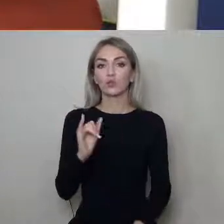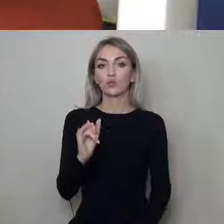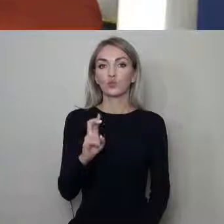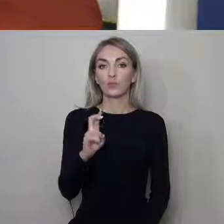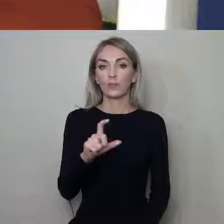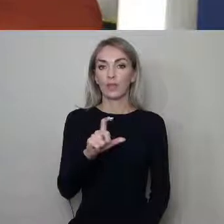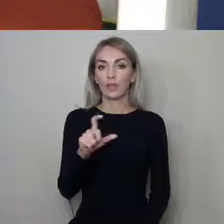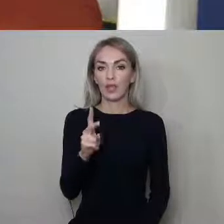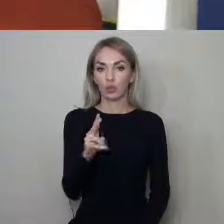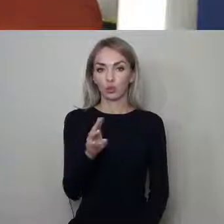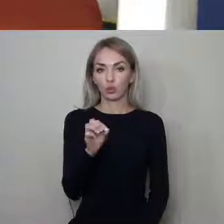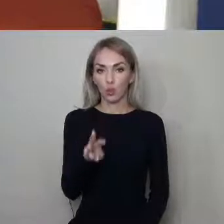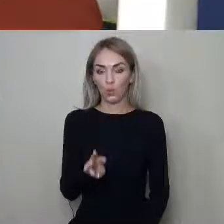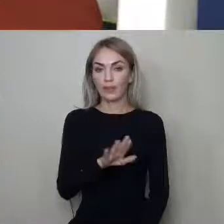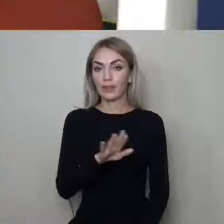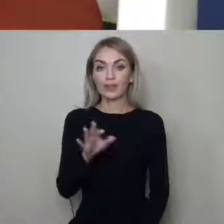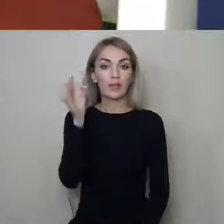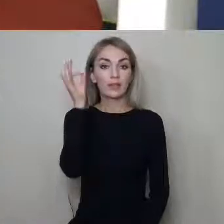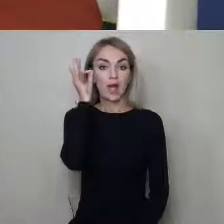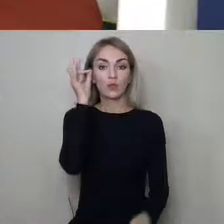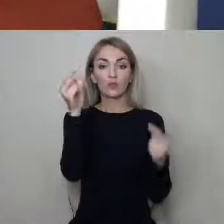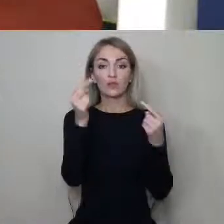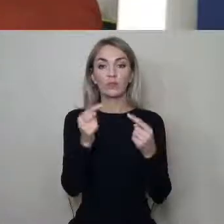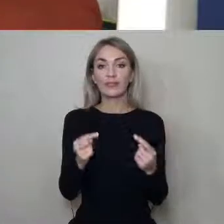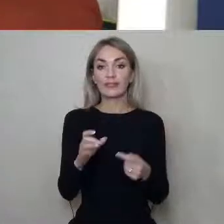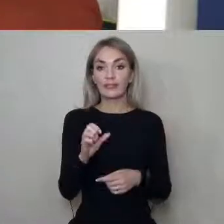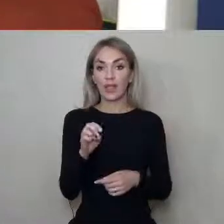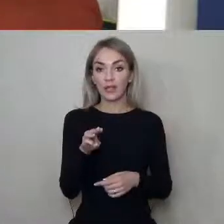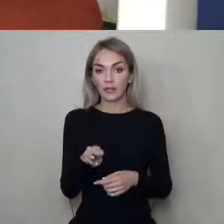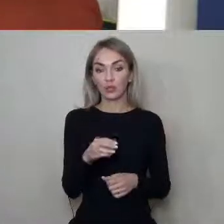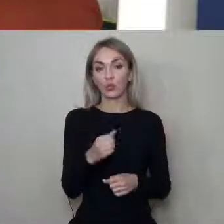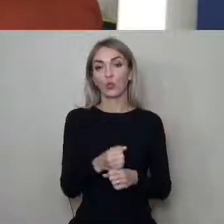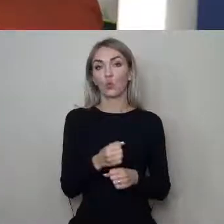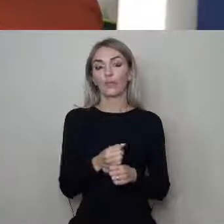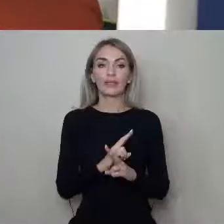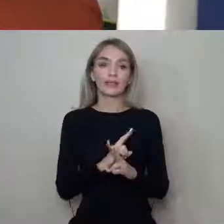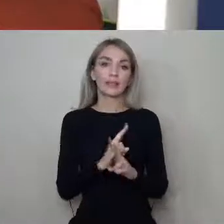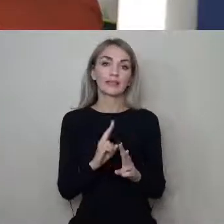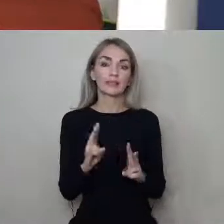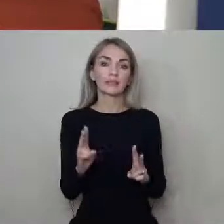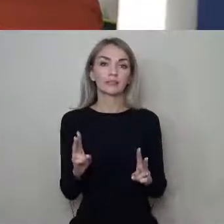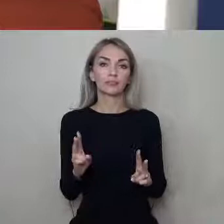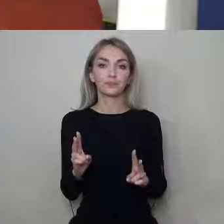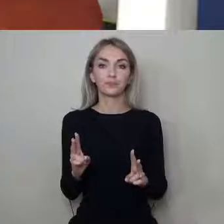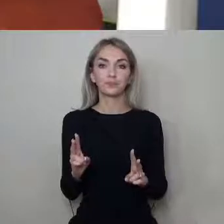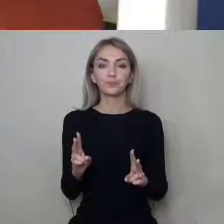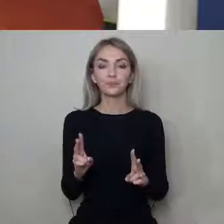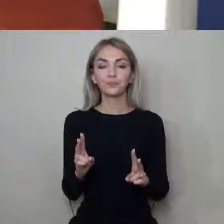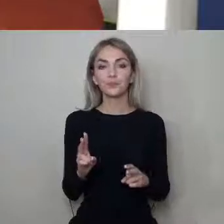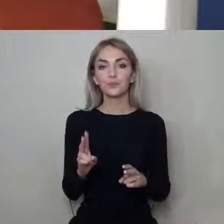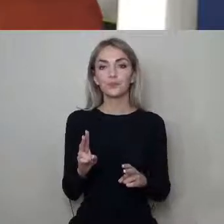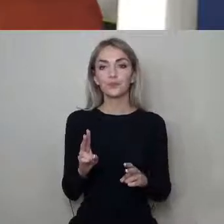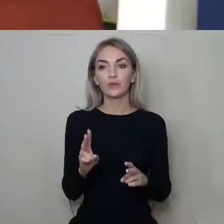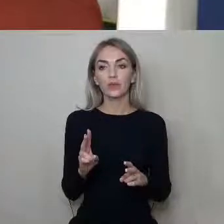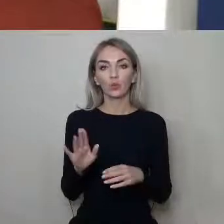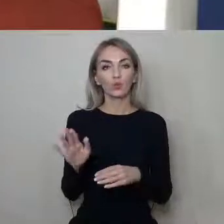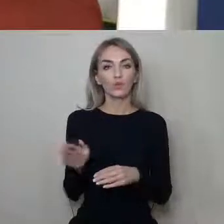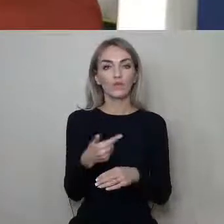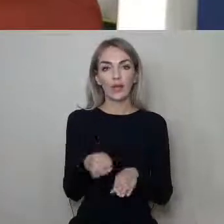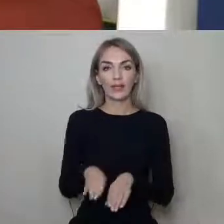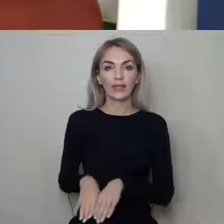the official observer is a subject of electoral process, and well, the fact that it was not mentioned in a respective